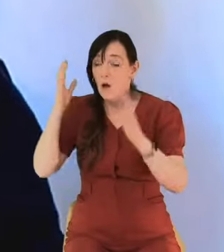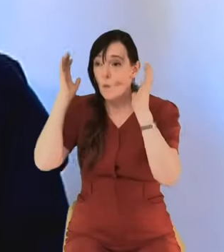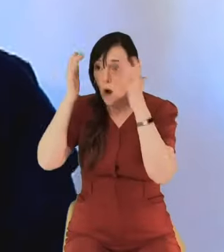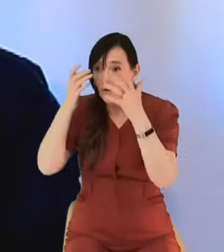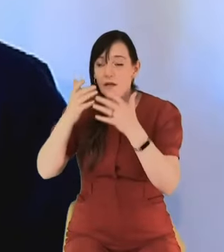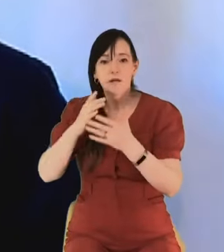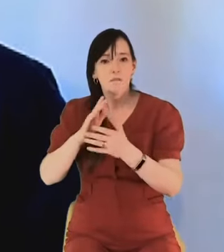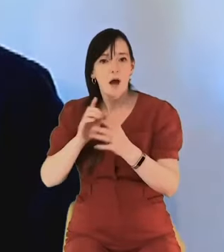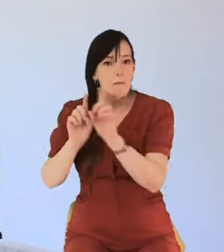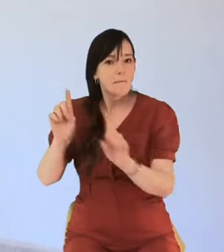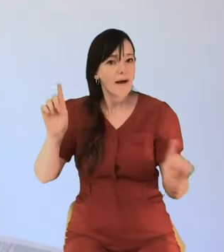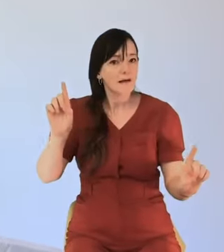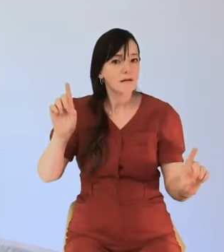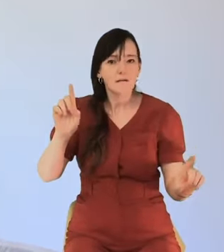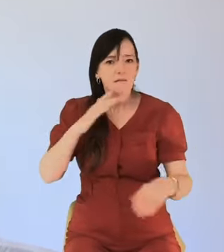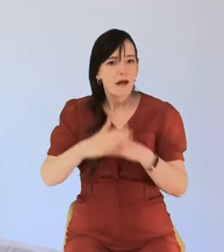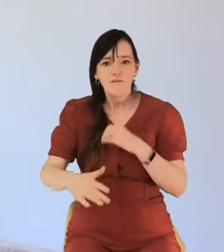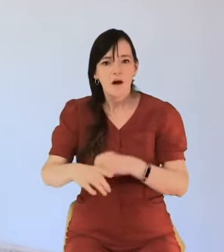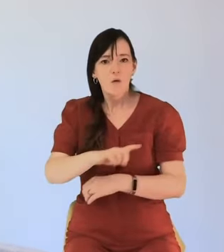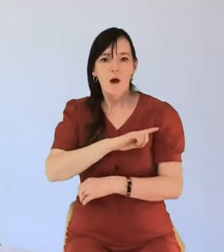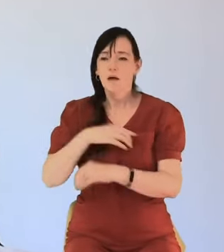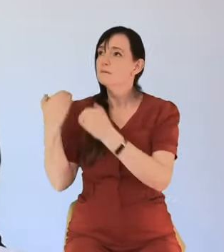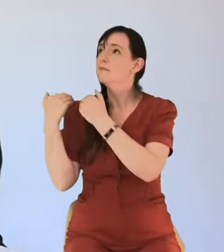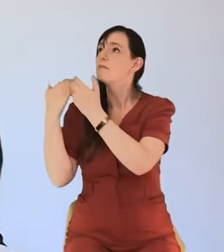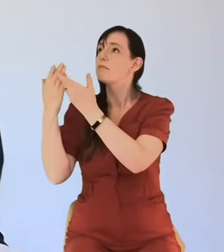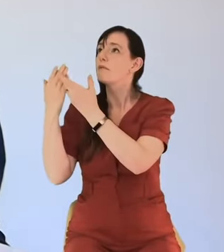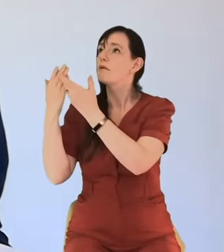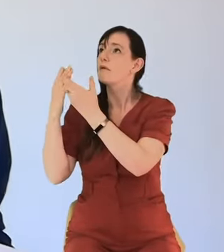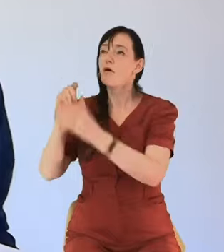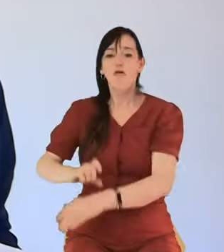my Dad is taking me to Lourdes.